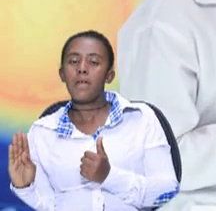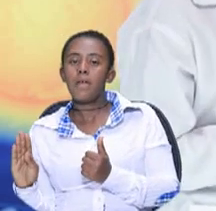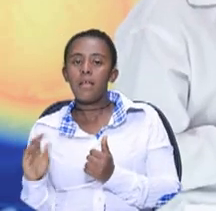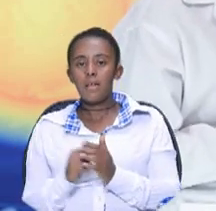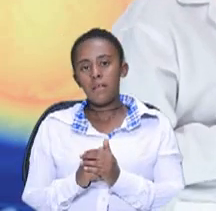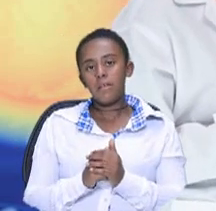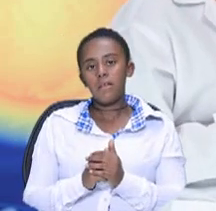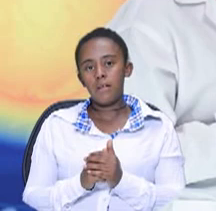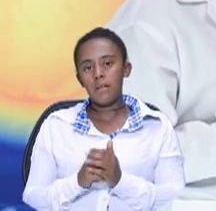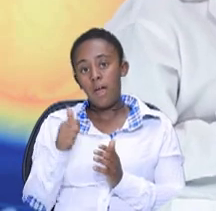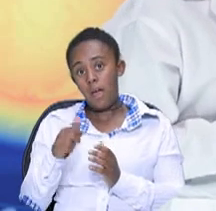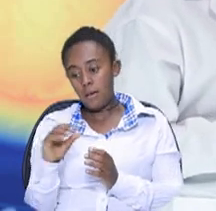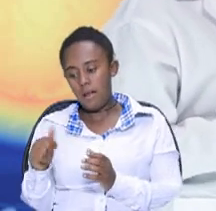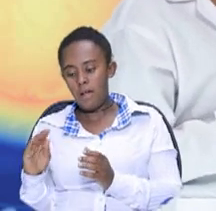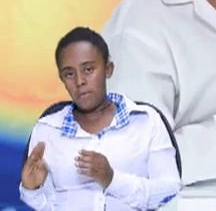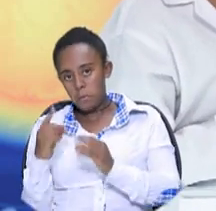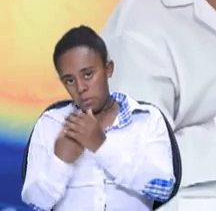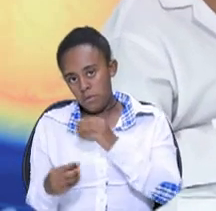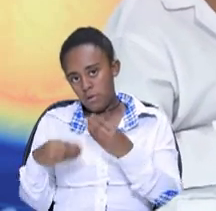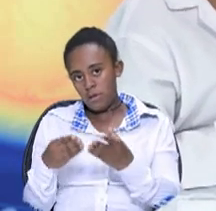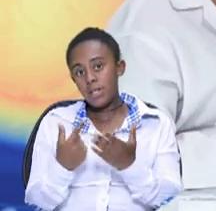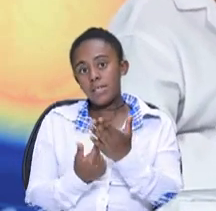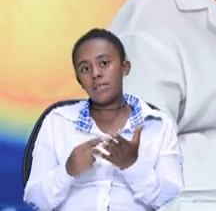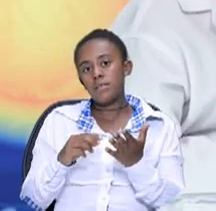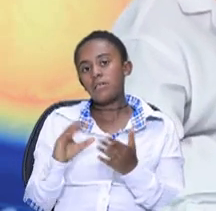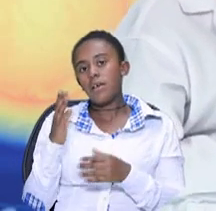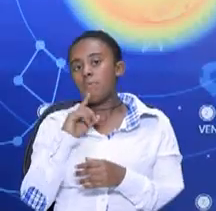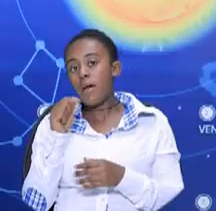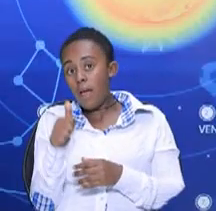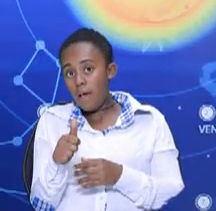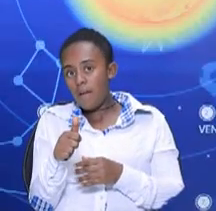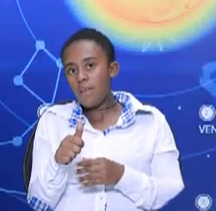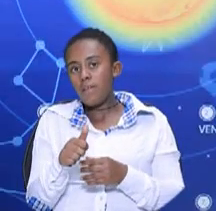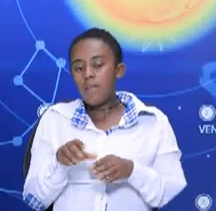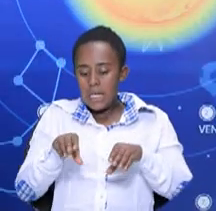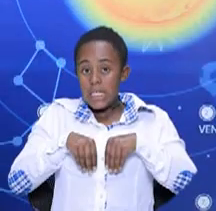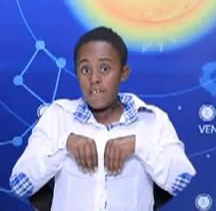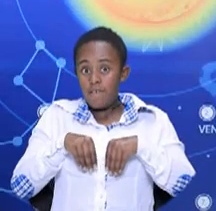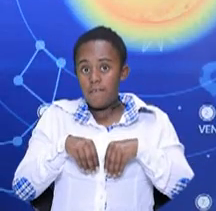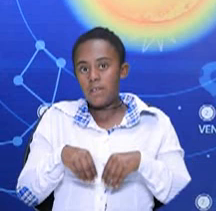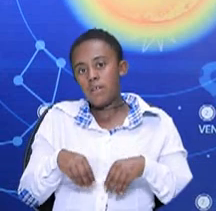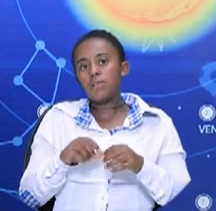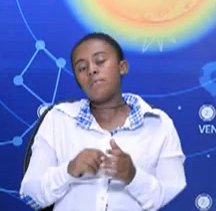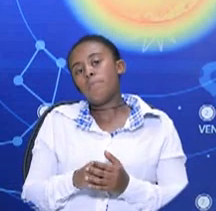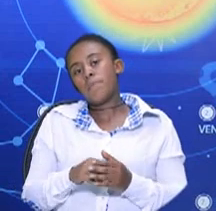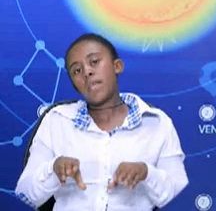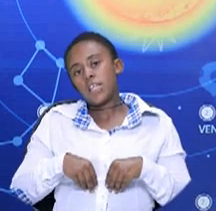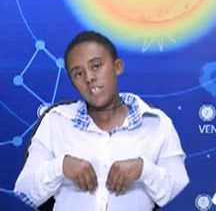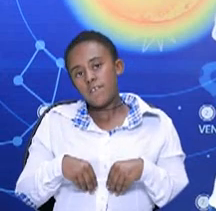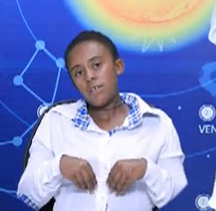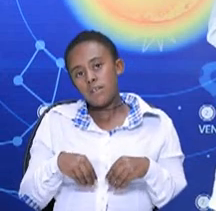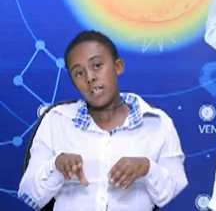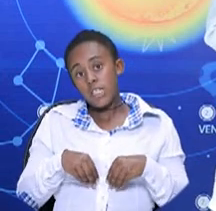for group A and AB, and this type A individual can receive blood from